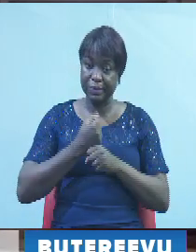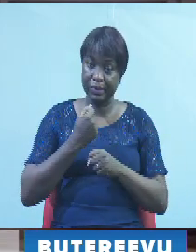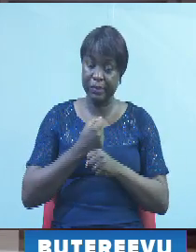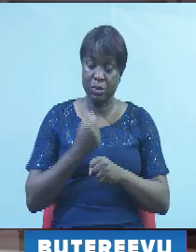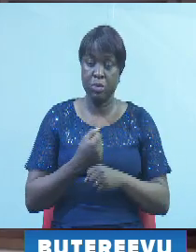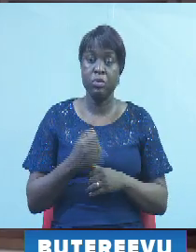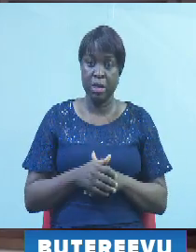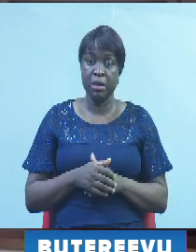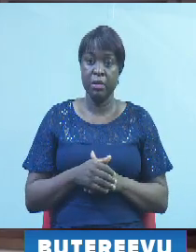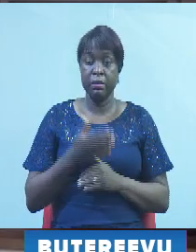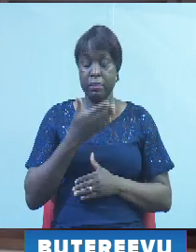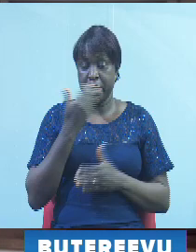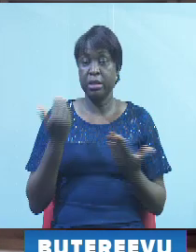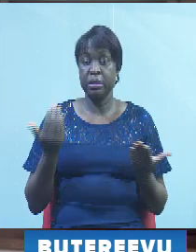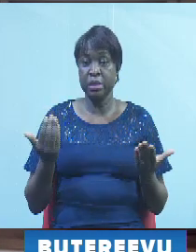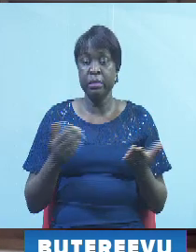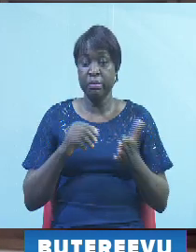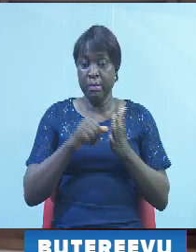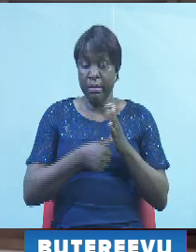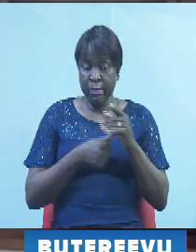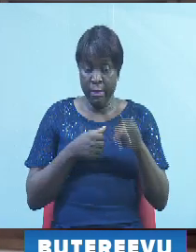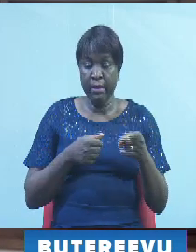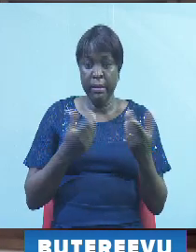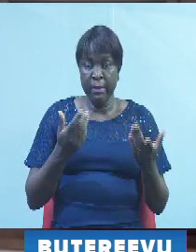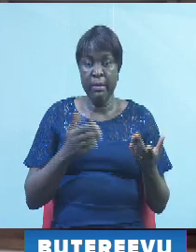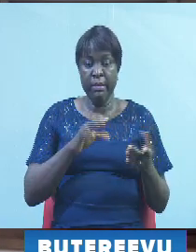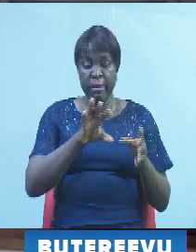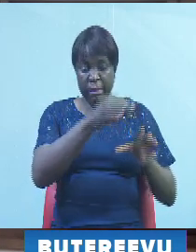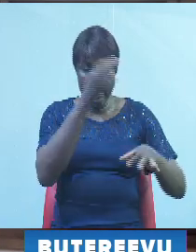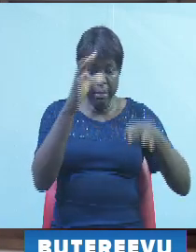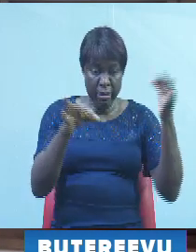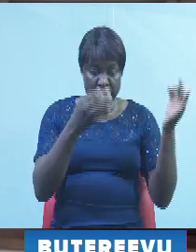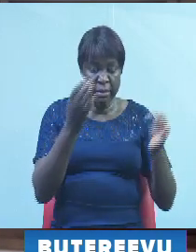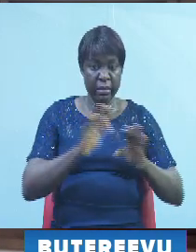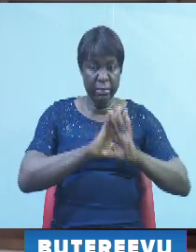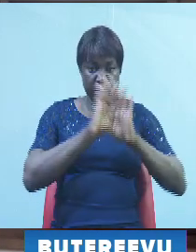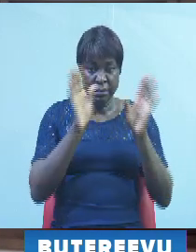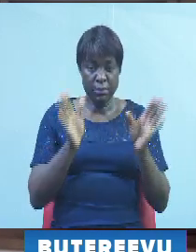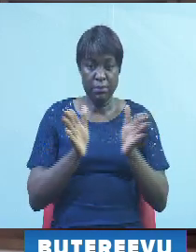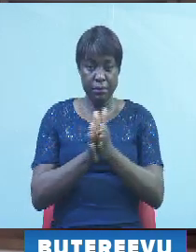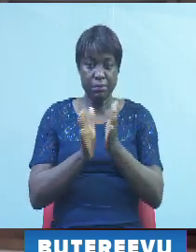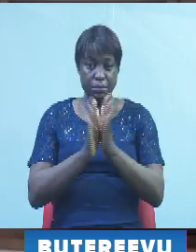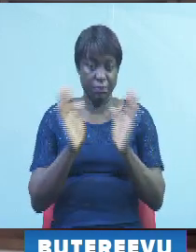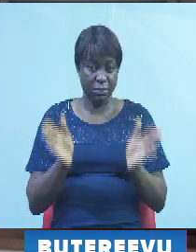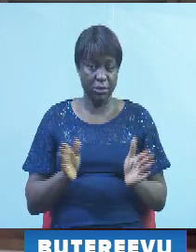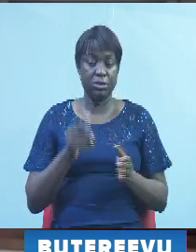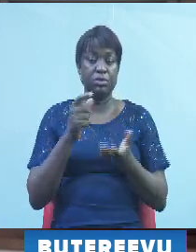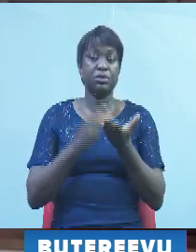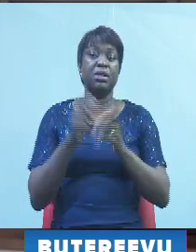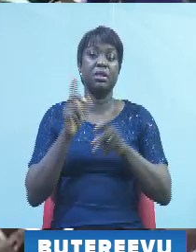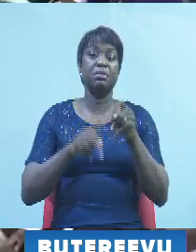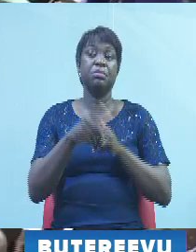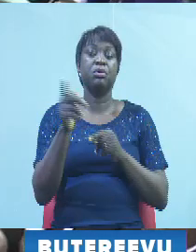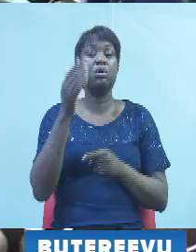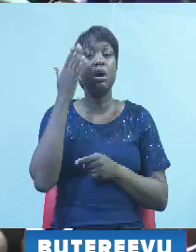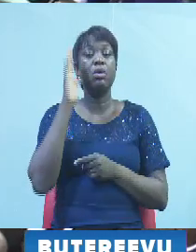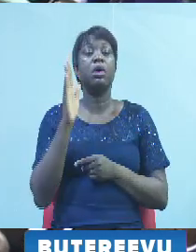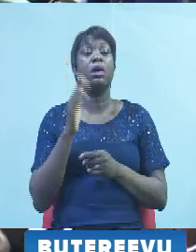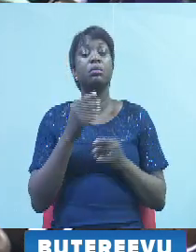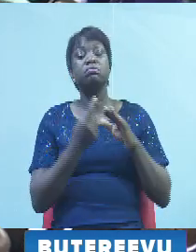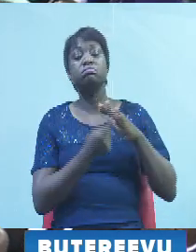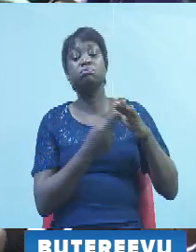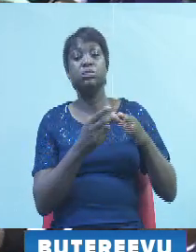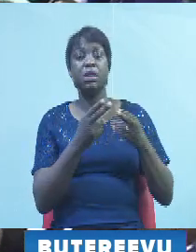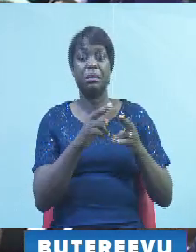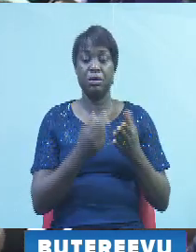busobozi bwaffe okubanga ensonga eno tugiggyayo mu bulambulukufu sakirata buli munnayuganda amanya ki ekigenda mu maaso. Wabula ababaka